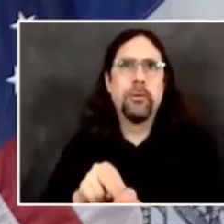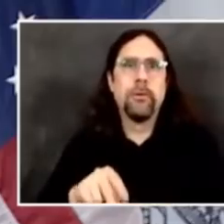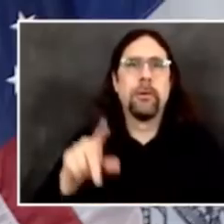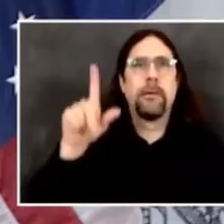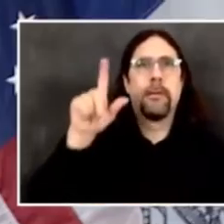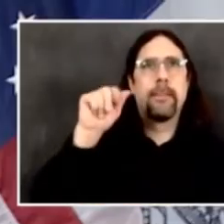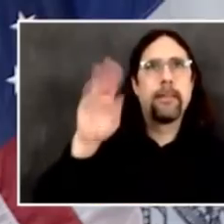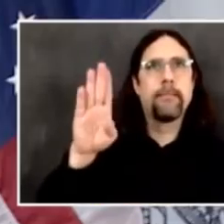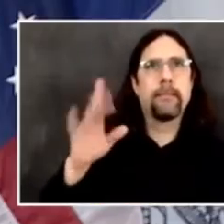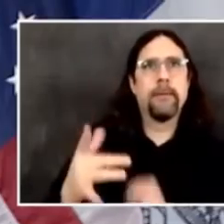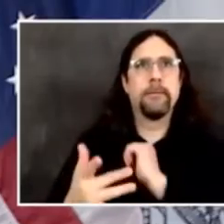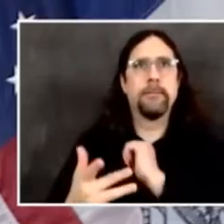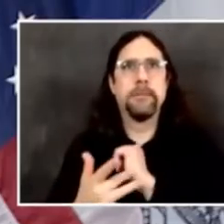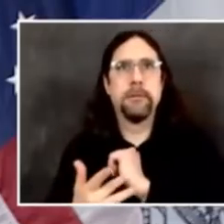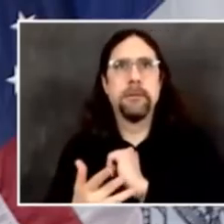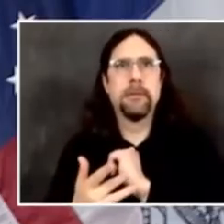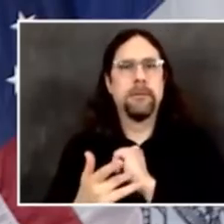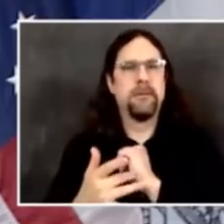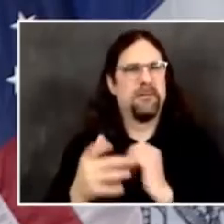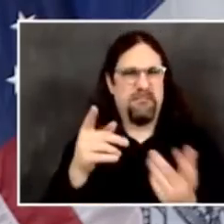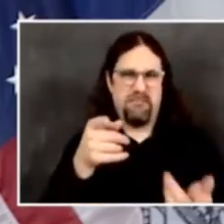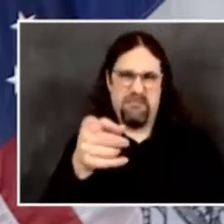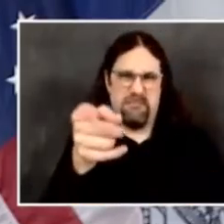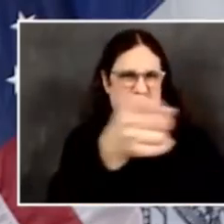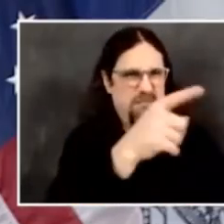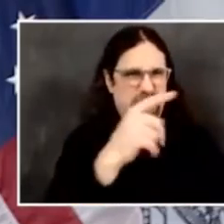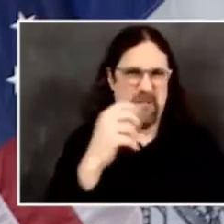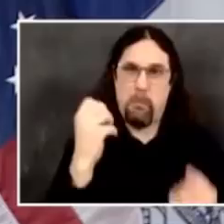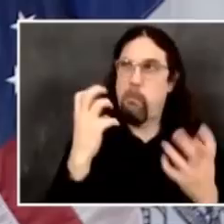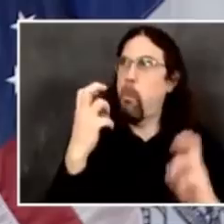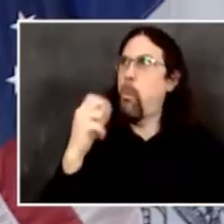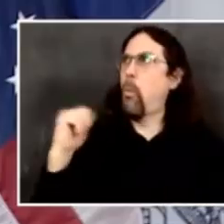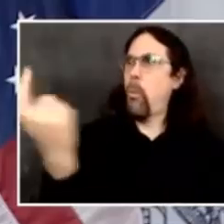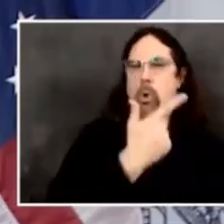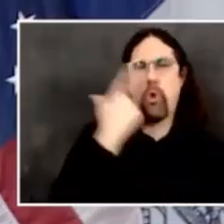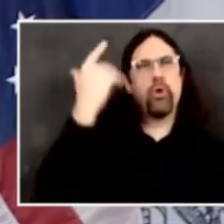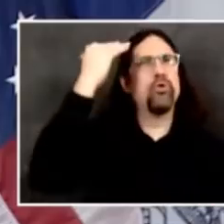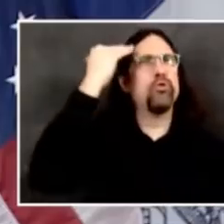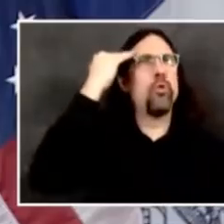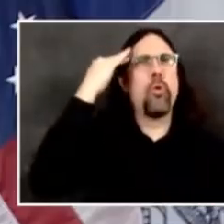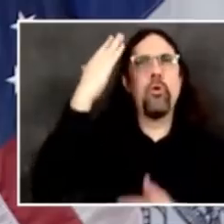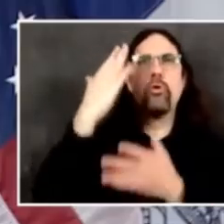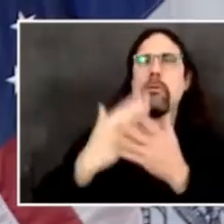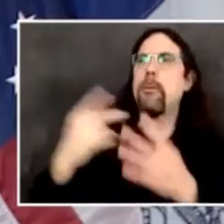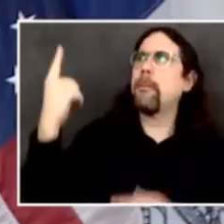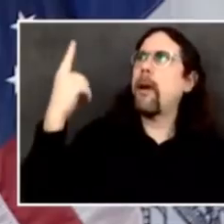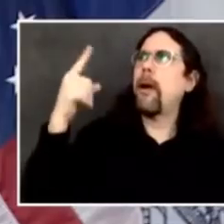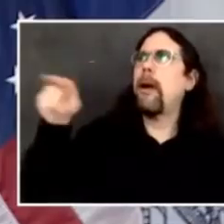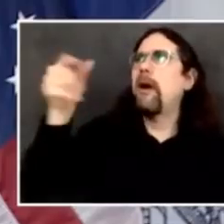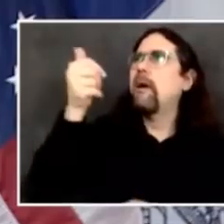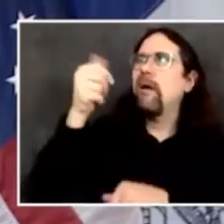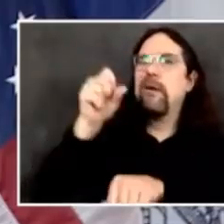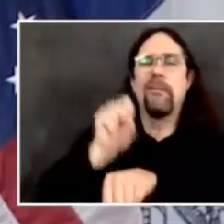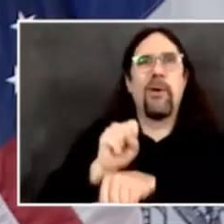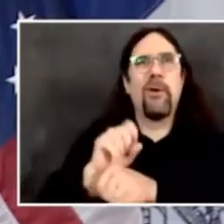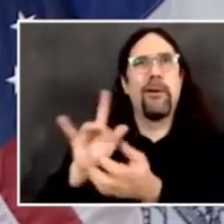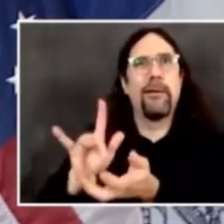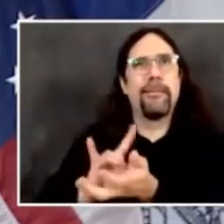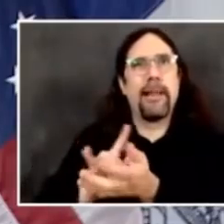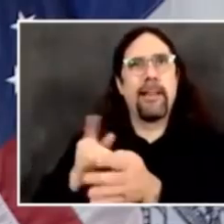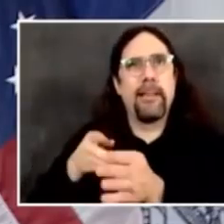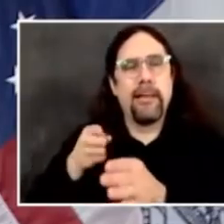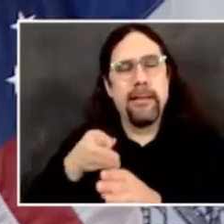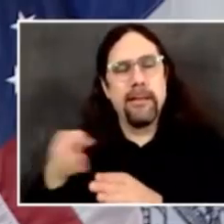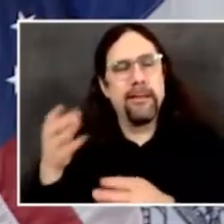nursing home. Think of the people in your life, think of your friends, think of your family. Most New Yorkers know someone